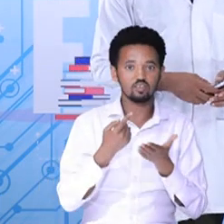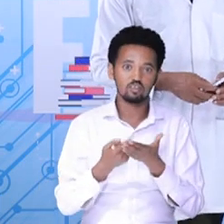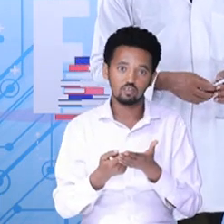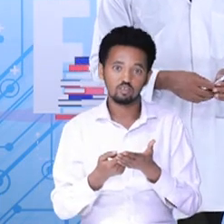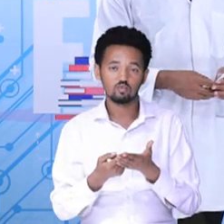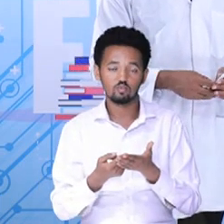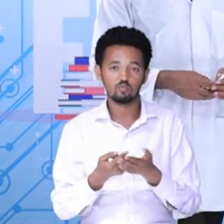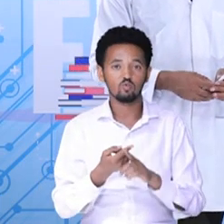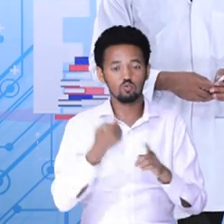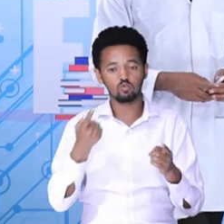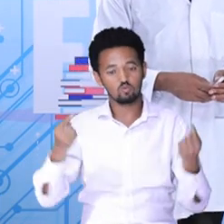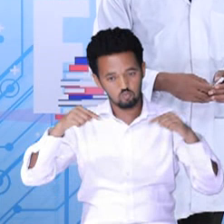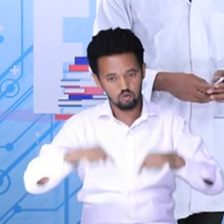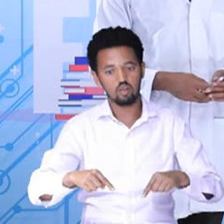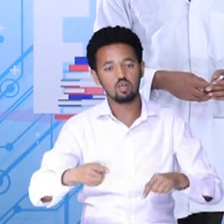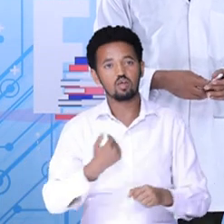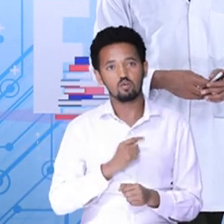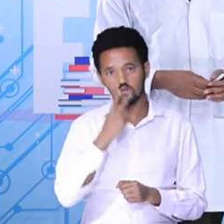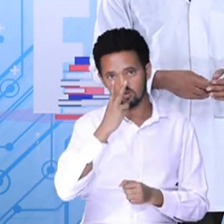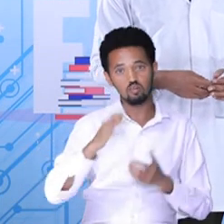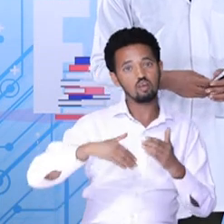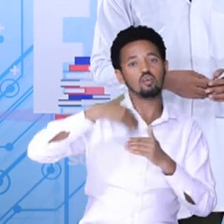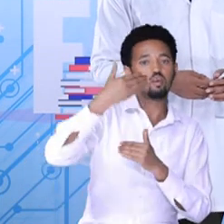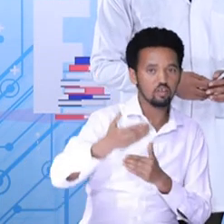today. I will see you in the next